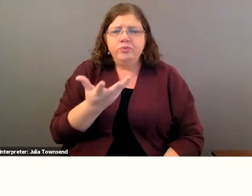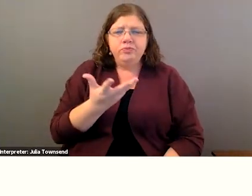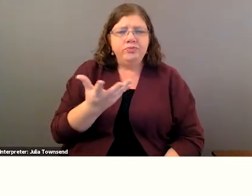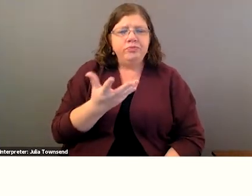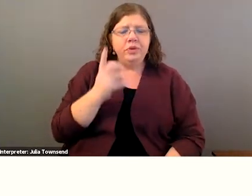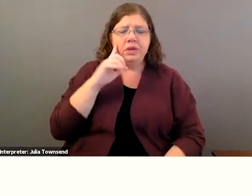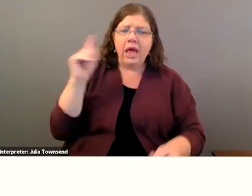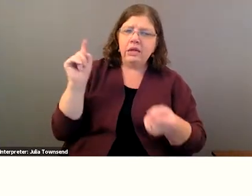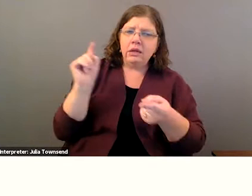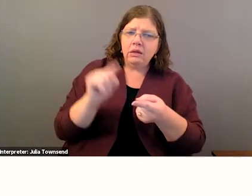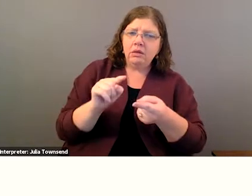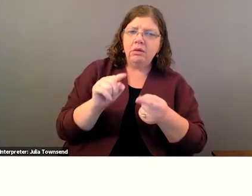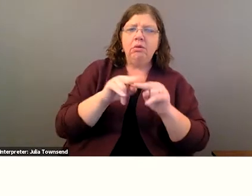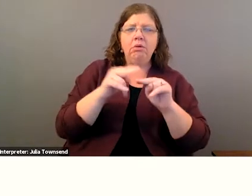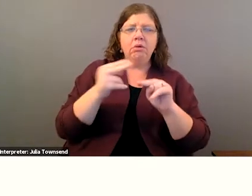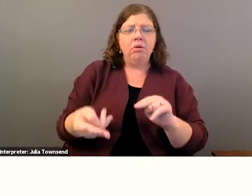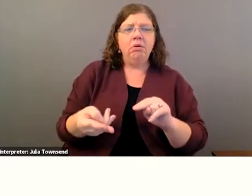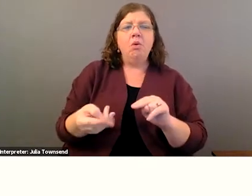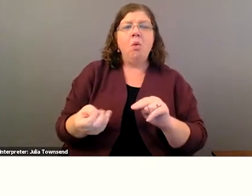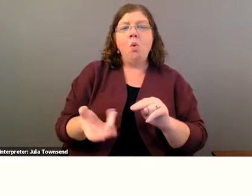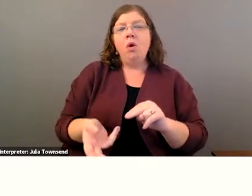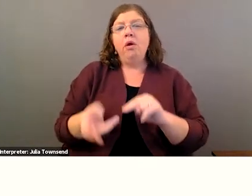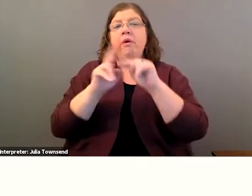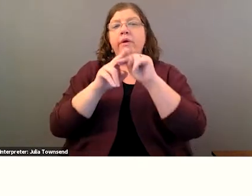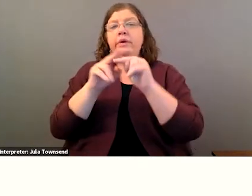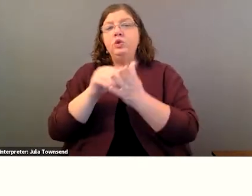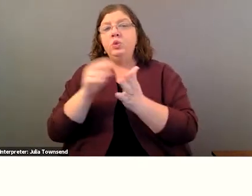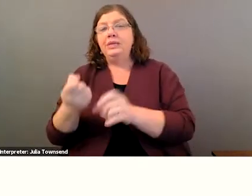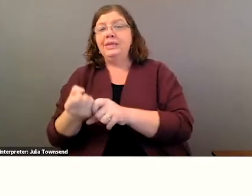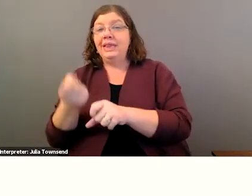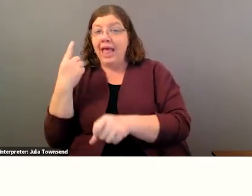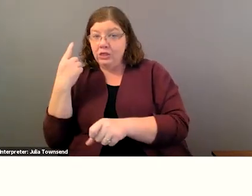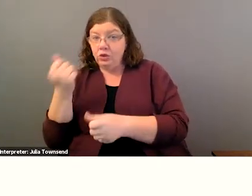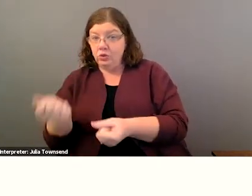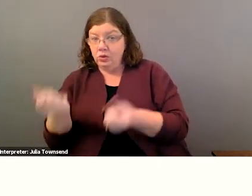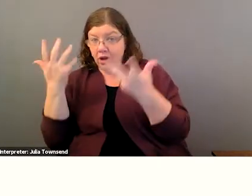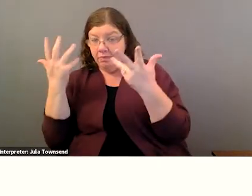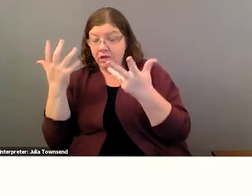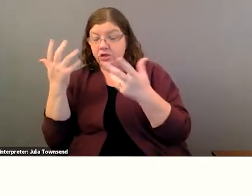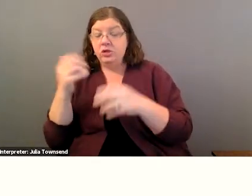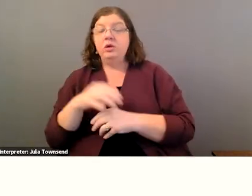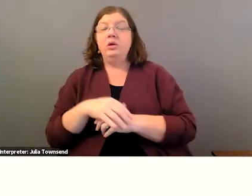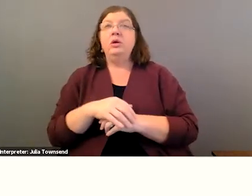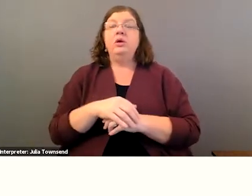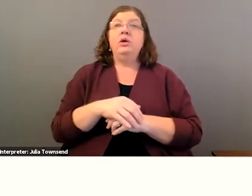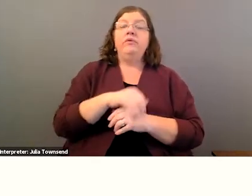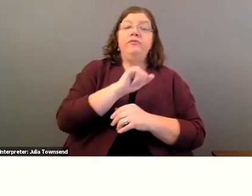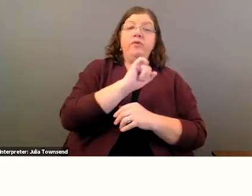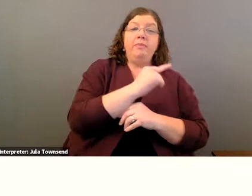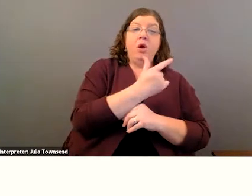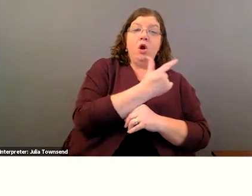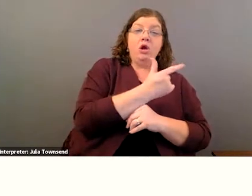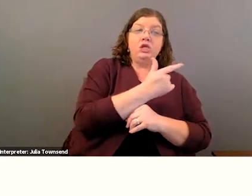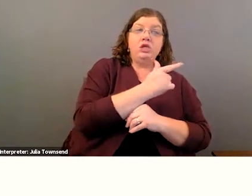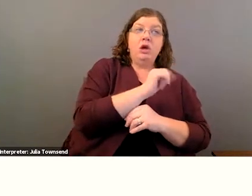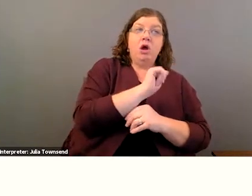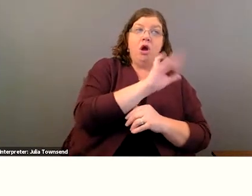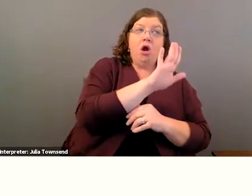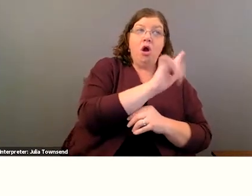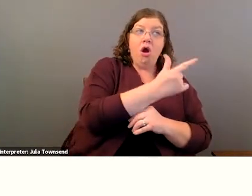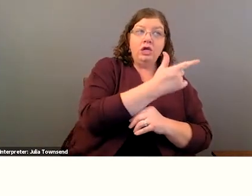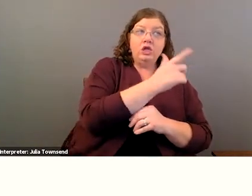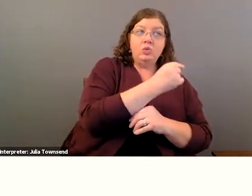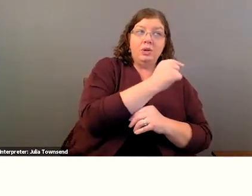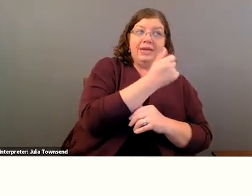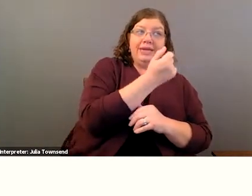decline or increase in students was last year. From August 2019 to June 2020, we actually